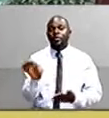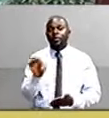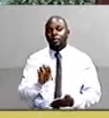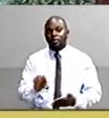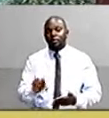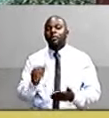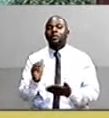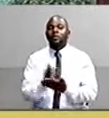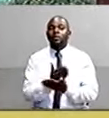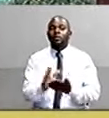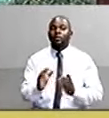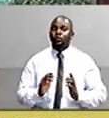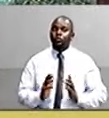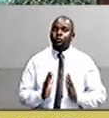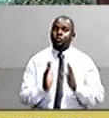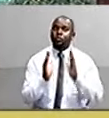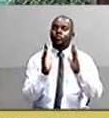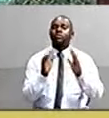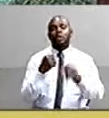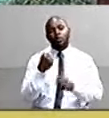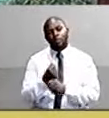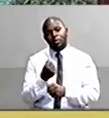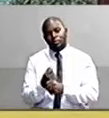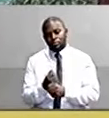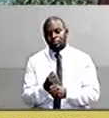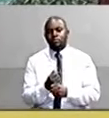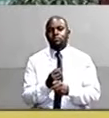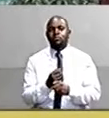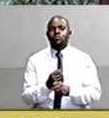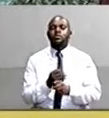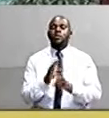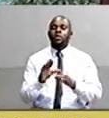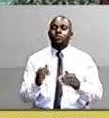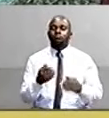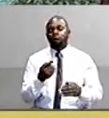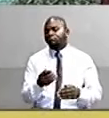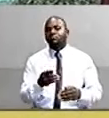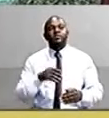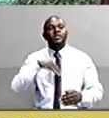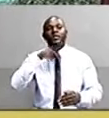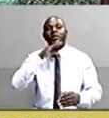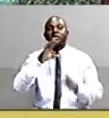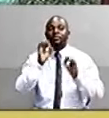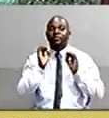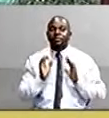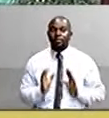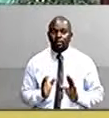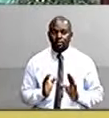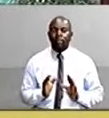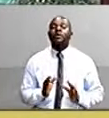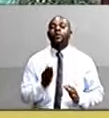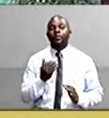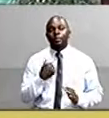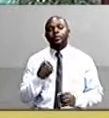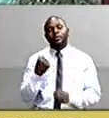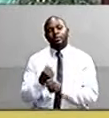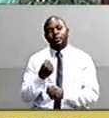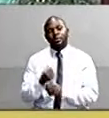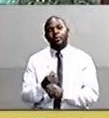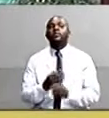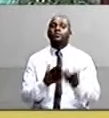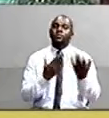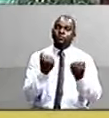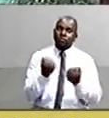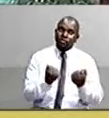that we share with forestry, so that we work in a combined effort. But definitely it is not sufficient. We need more staff, we need more vehicles, and we